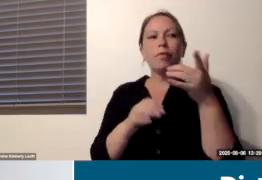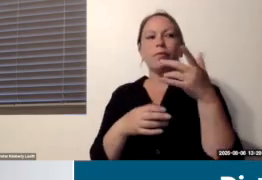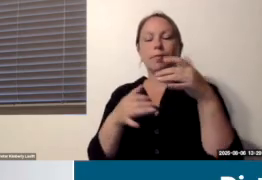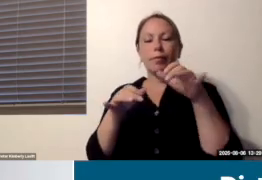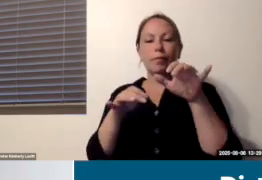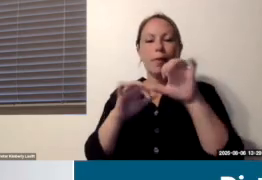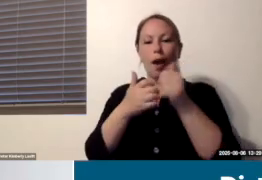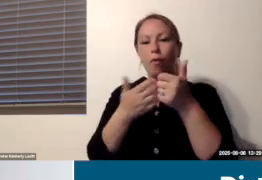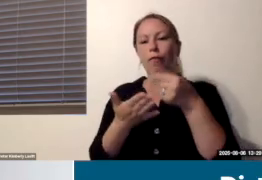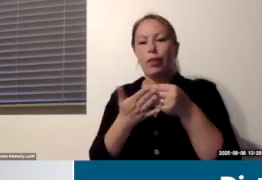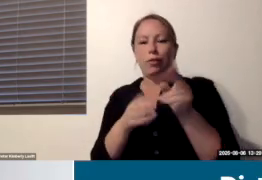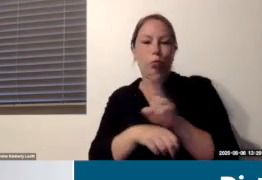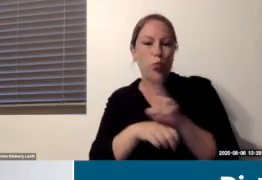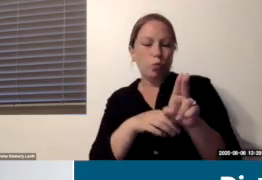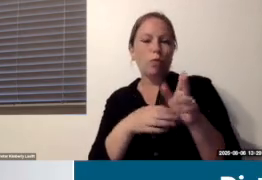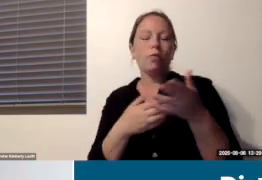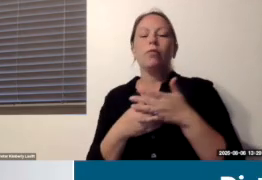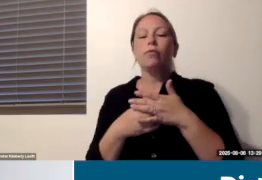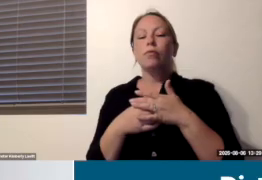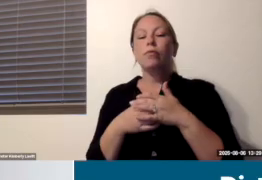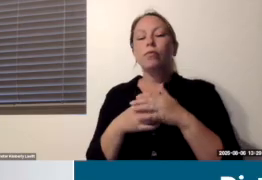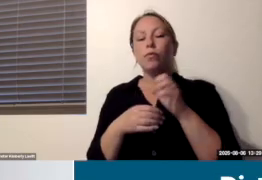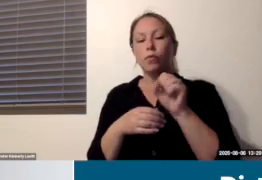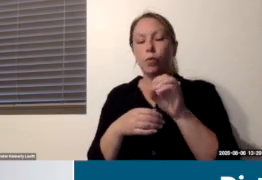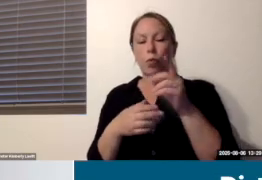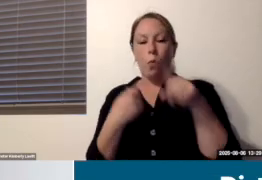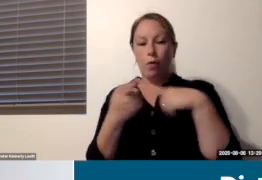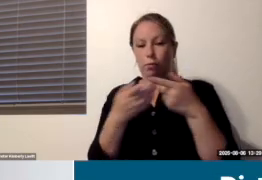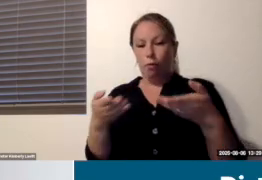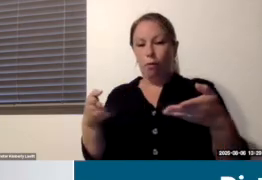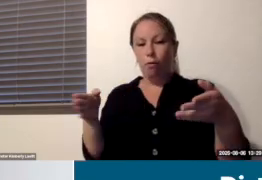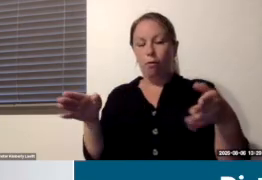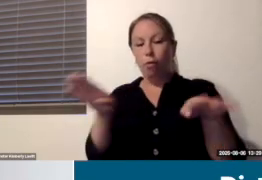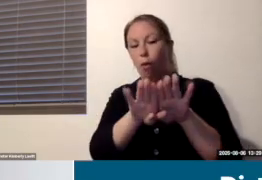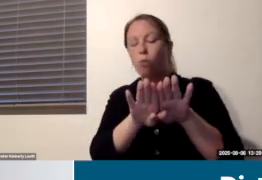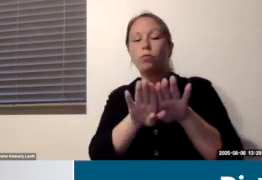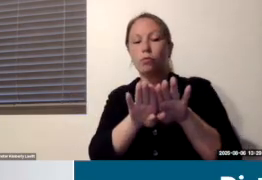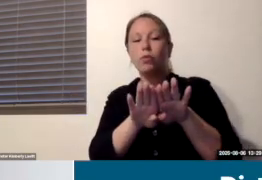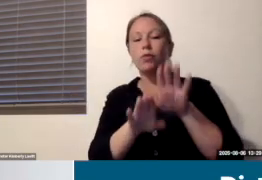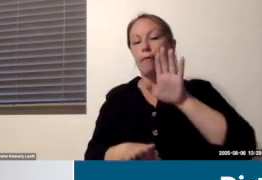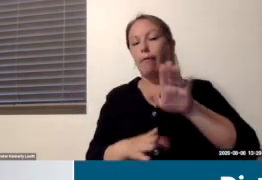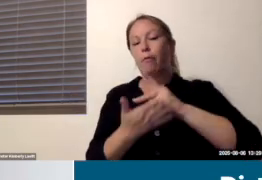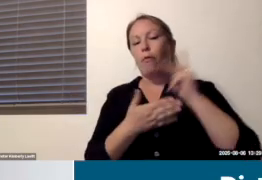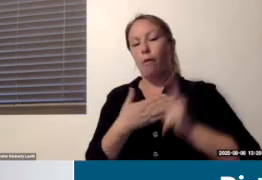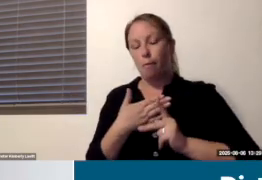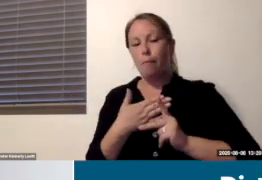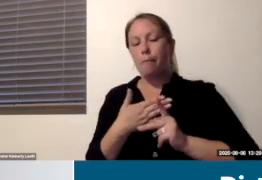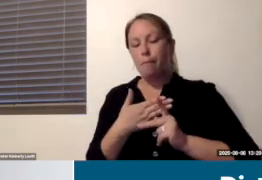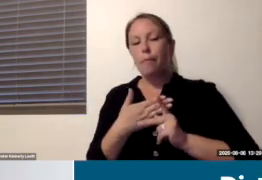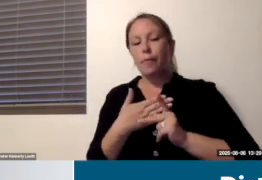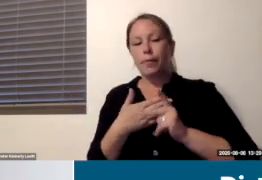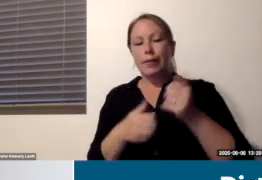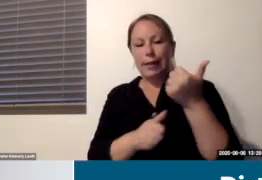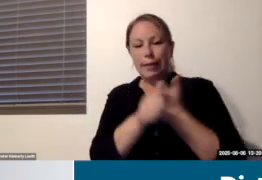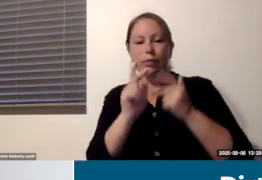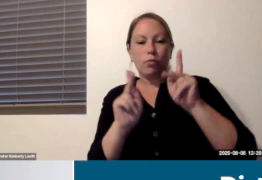funding. So while they close to additional applicants and they may close their program to these additional